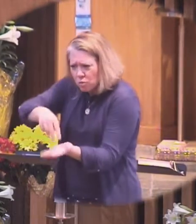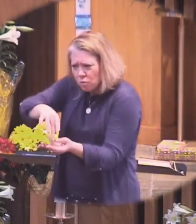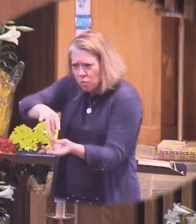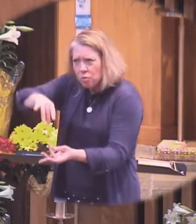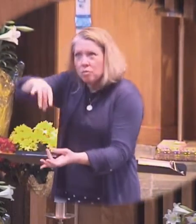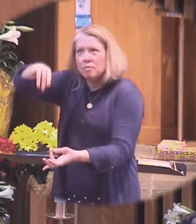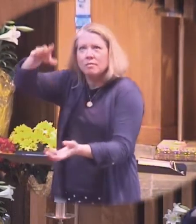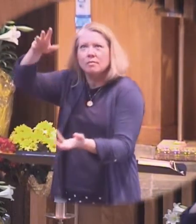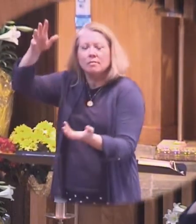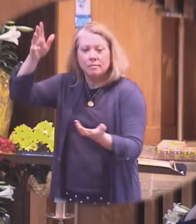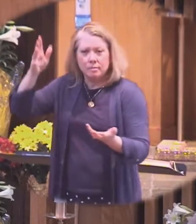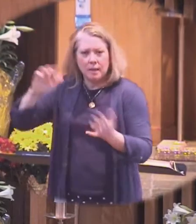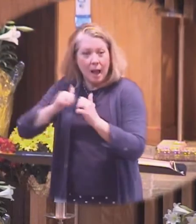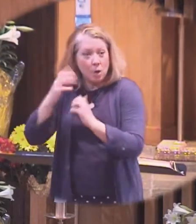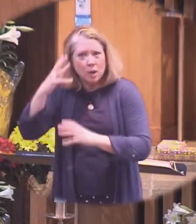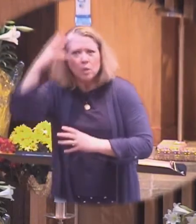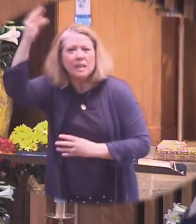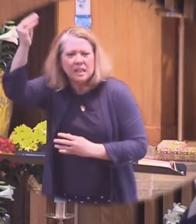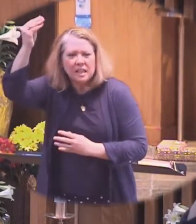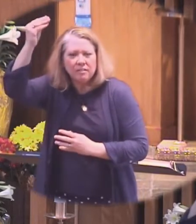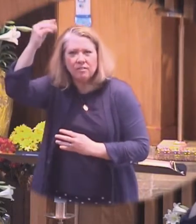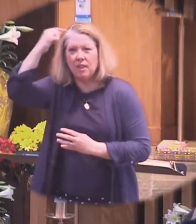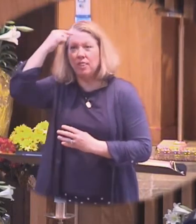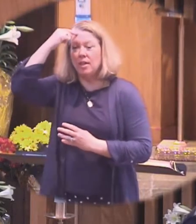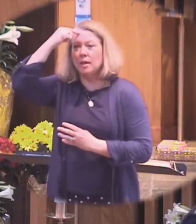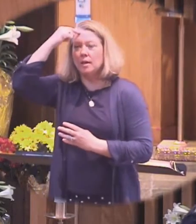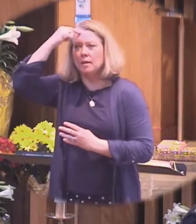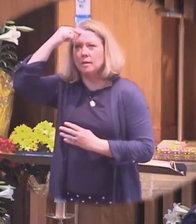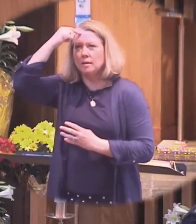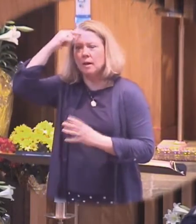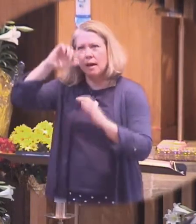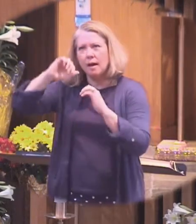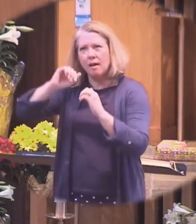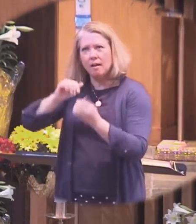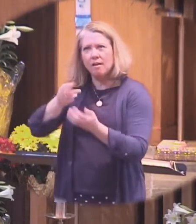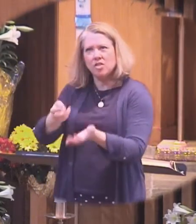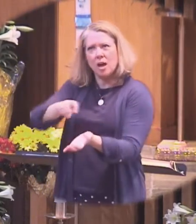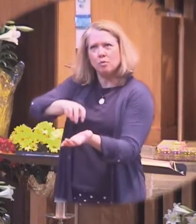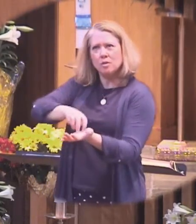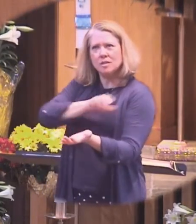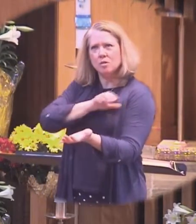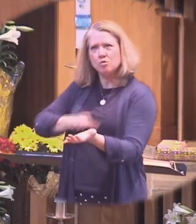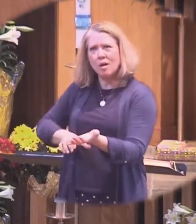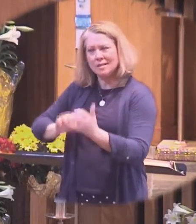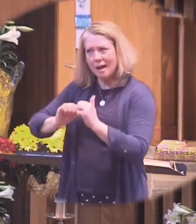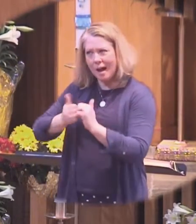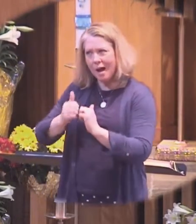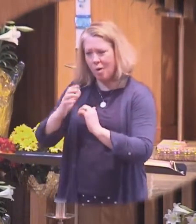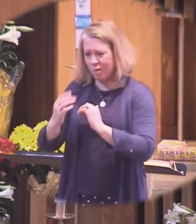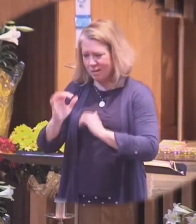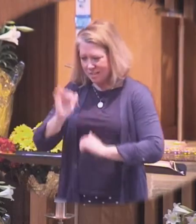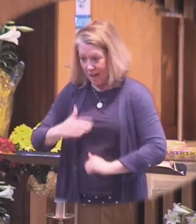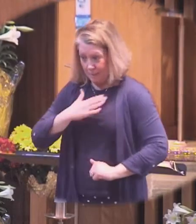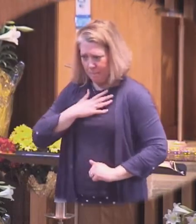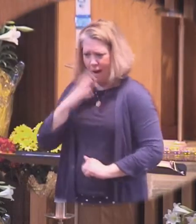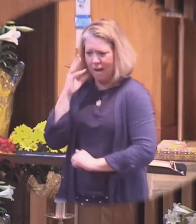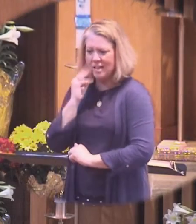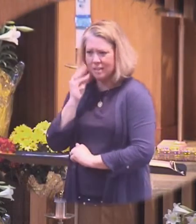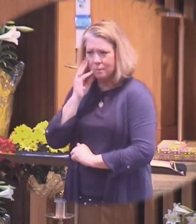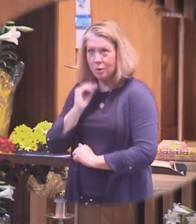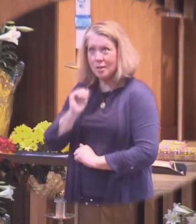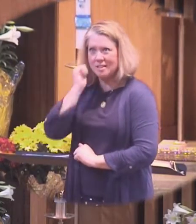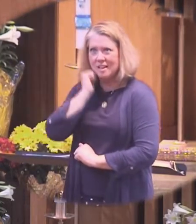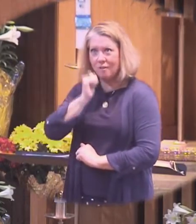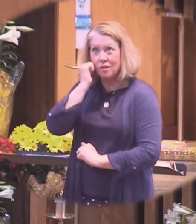space, invite us to look and to say, how is the risen Christ an experience I have with the people that I interact